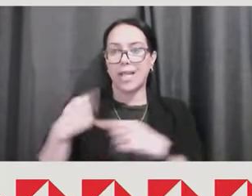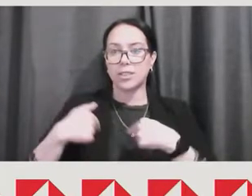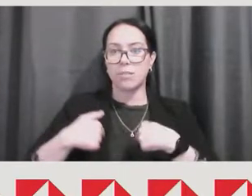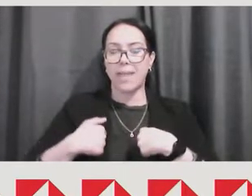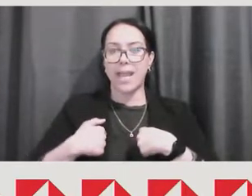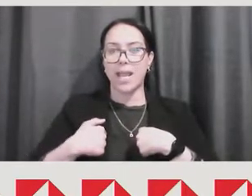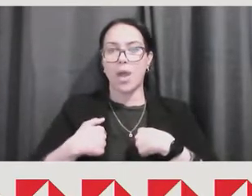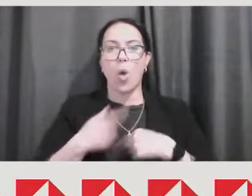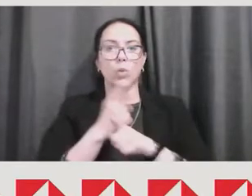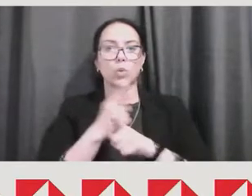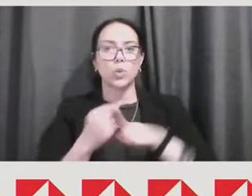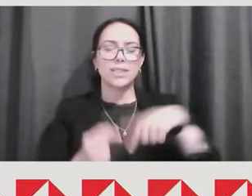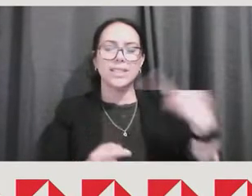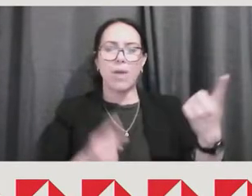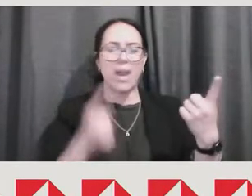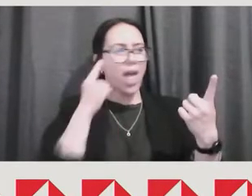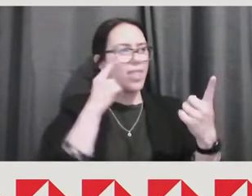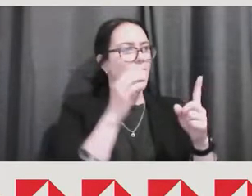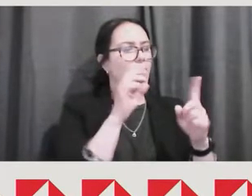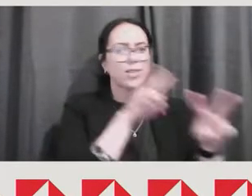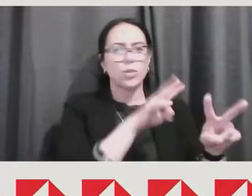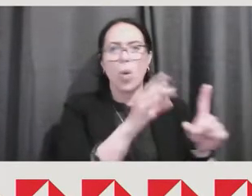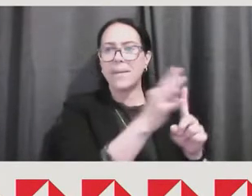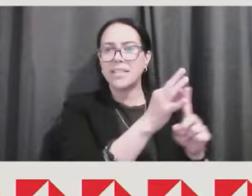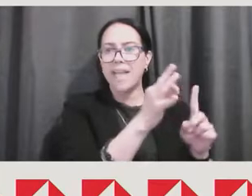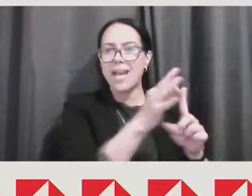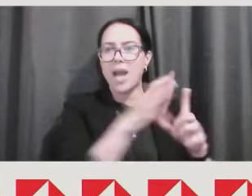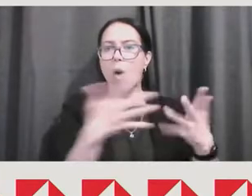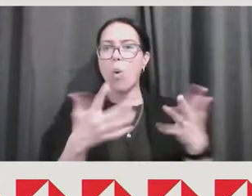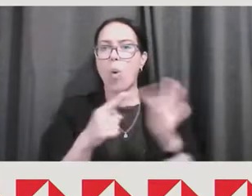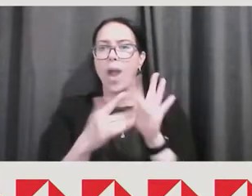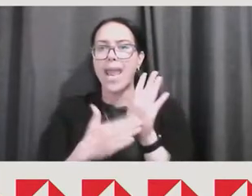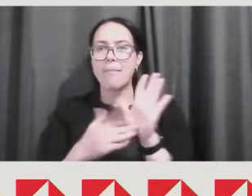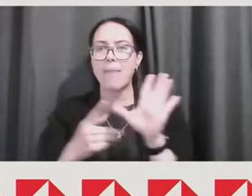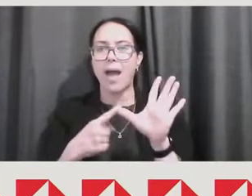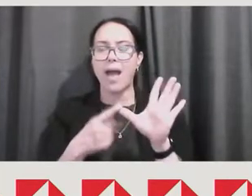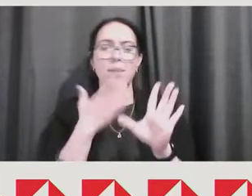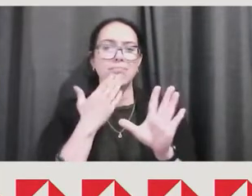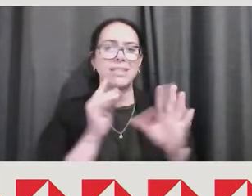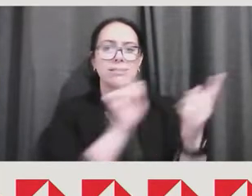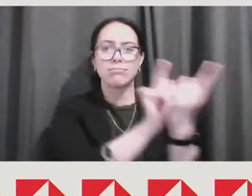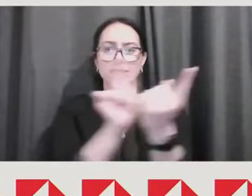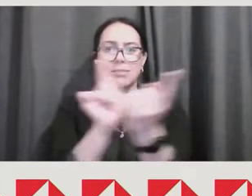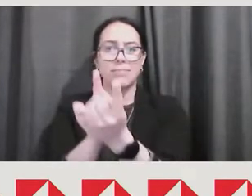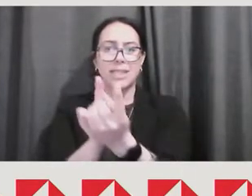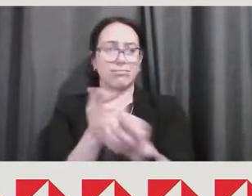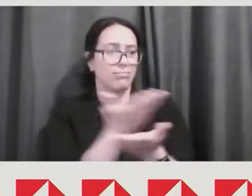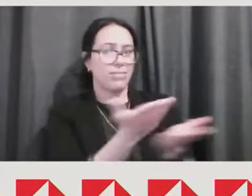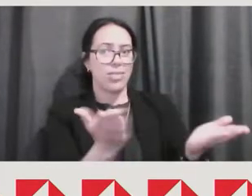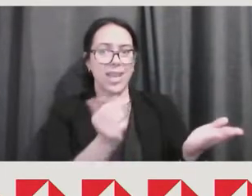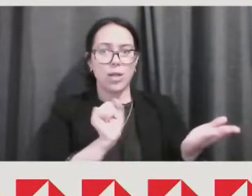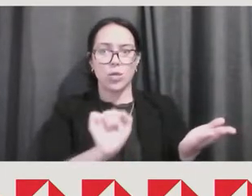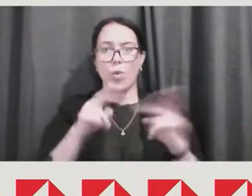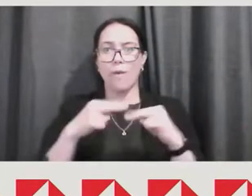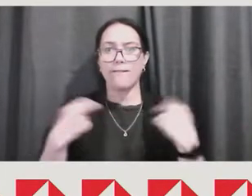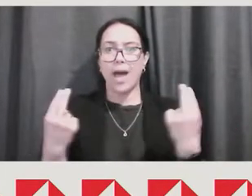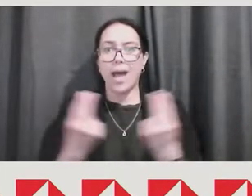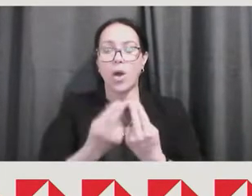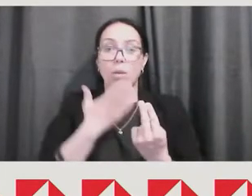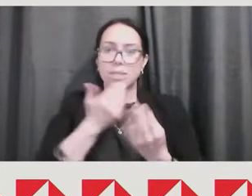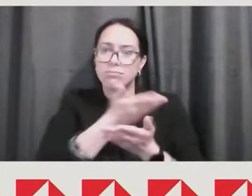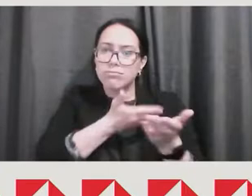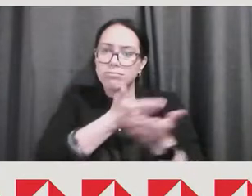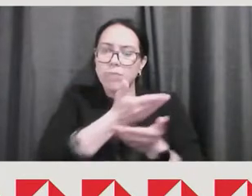room here and I think I saw Emma is still here but if you want to please go and have a conversation these are your whanau please go and talk to them about what that looks